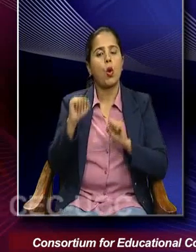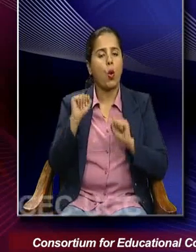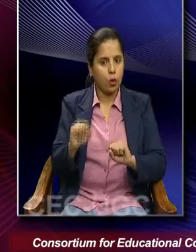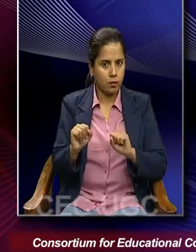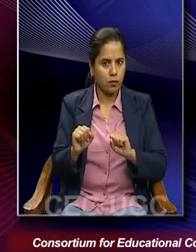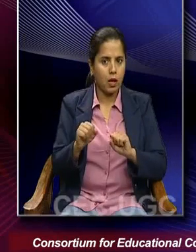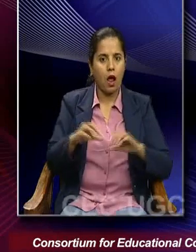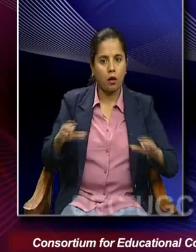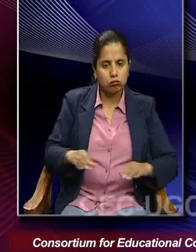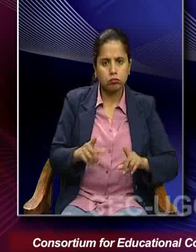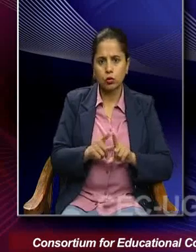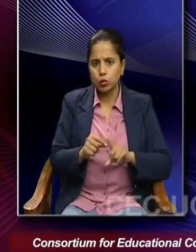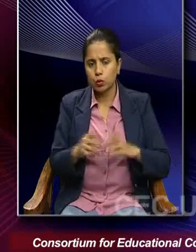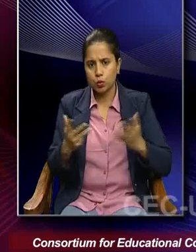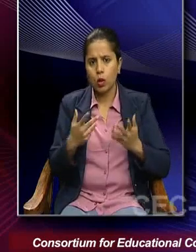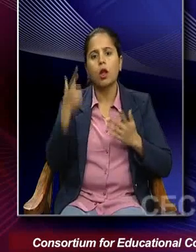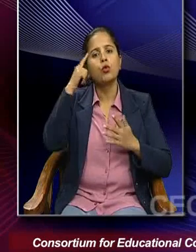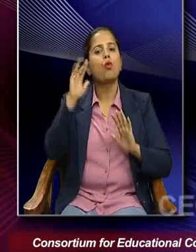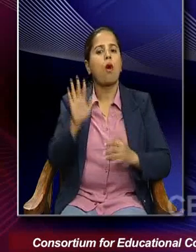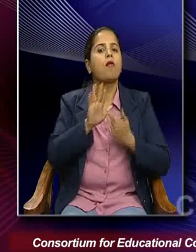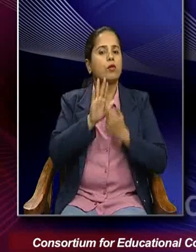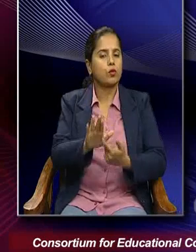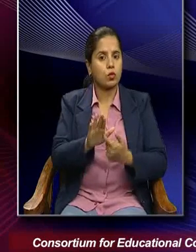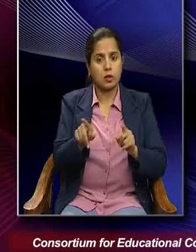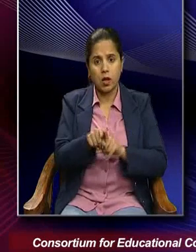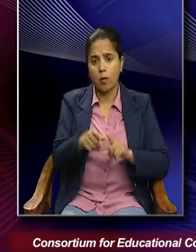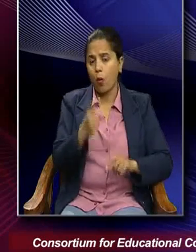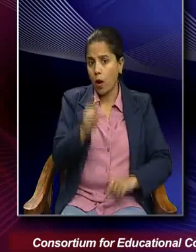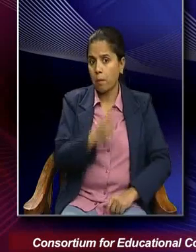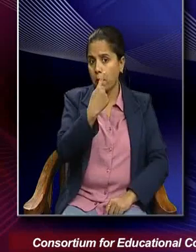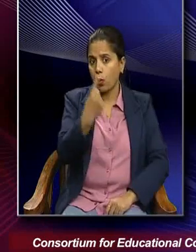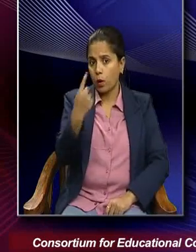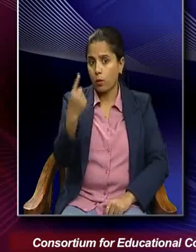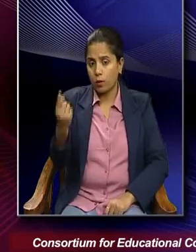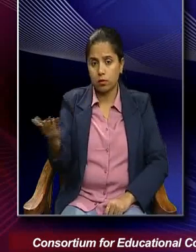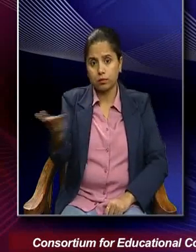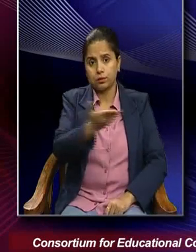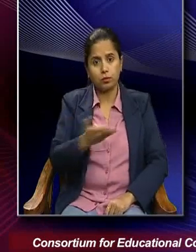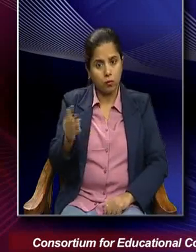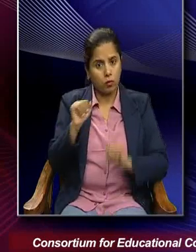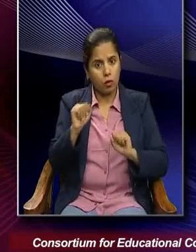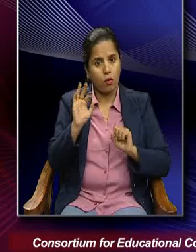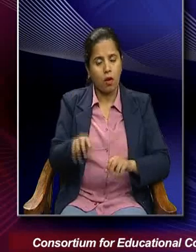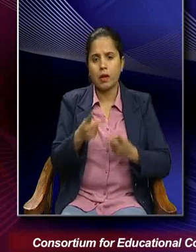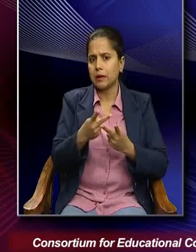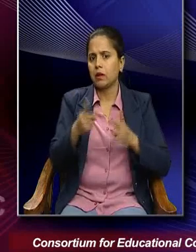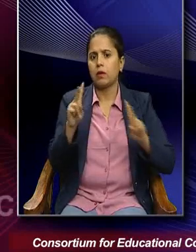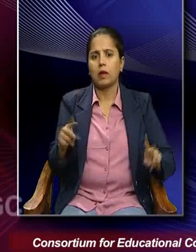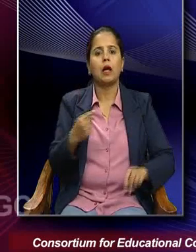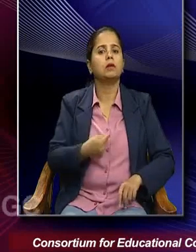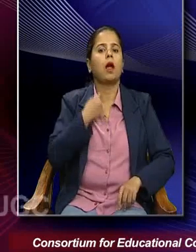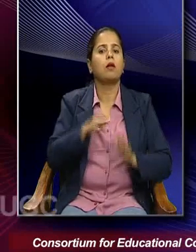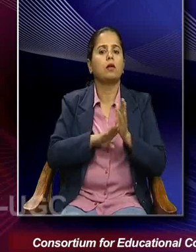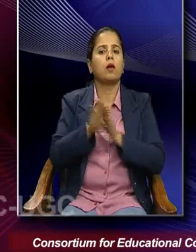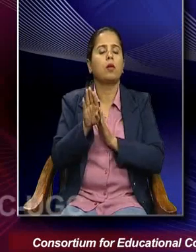the action taken, and therefore each one of them will have a distinct self